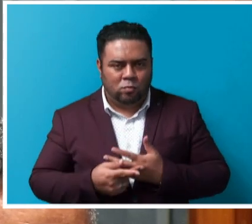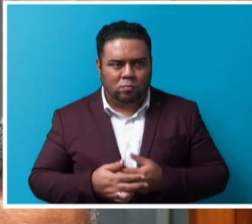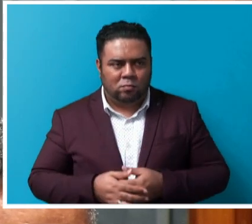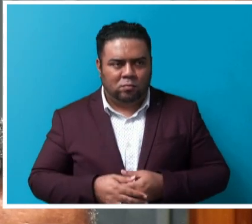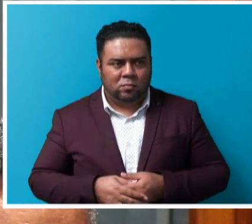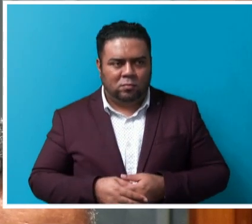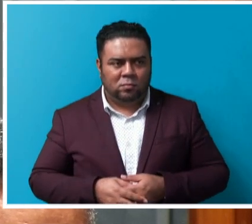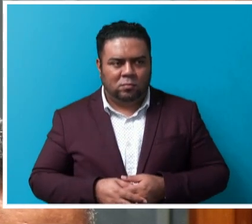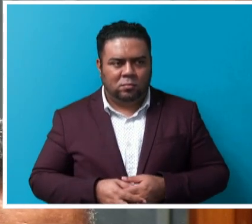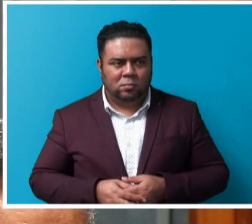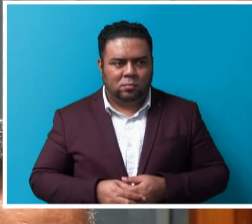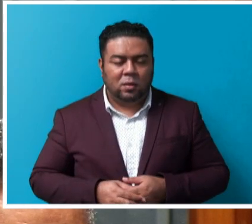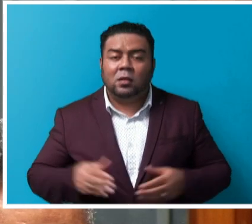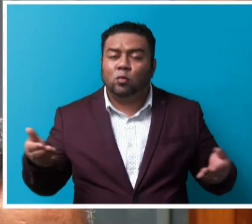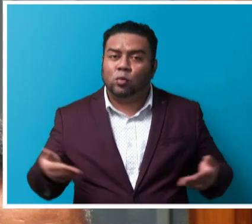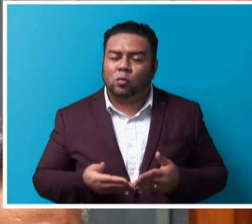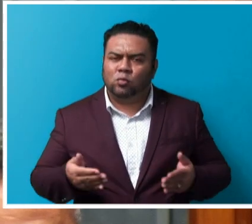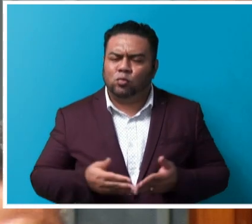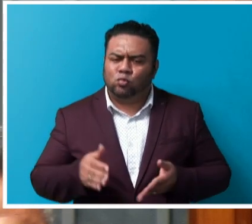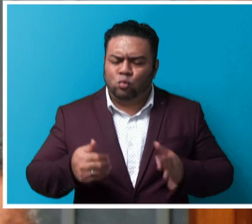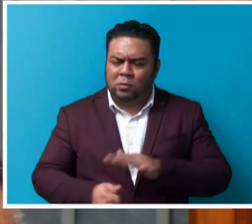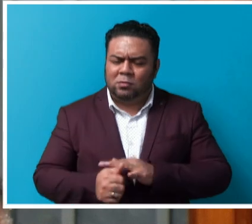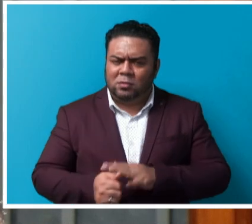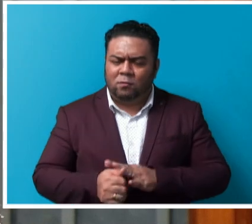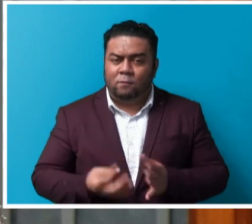introduction of access to funding bill for micro, small,